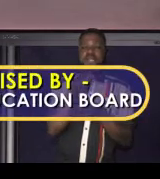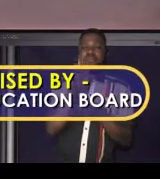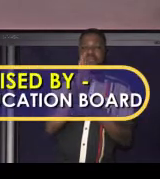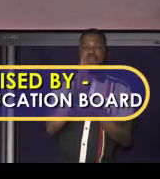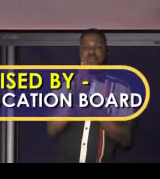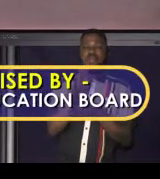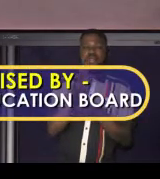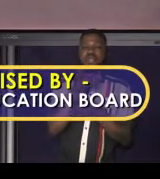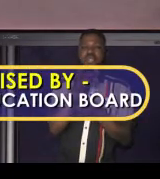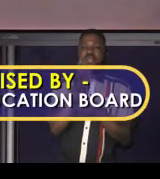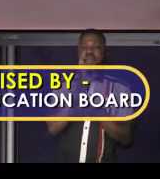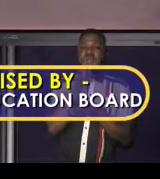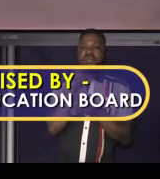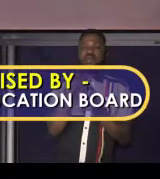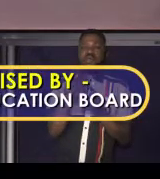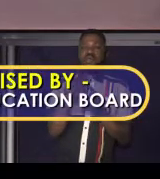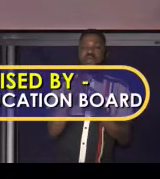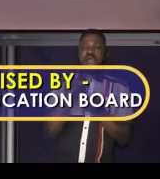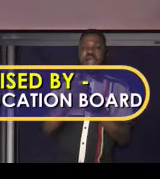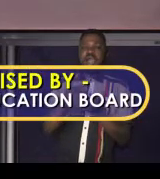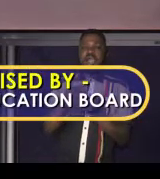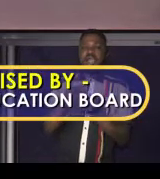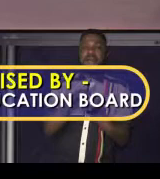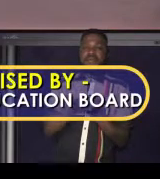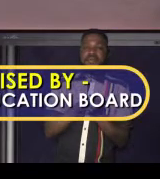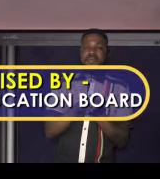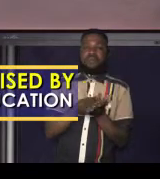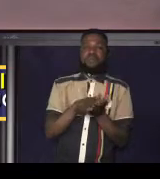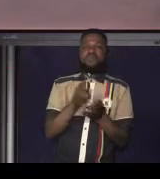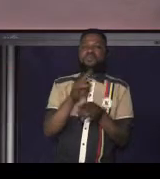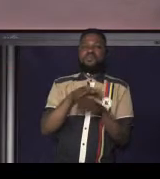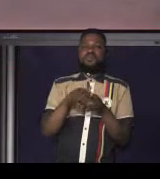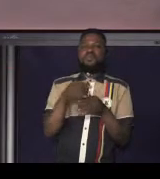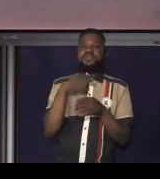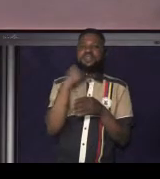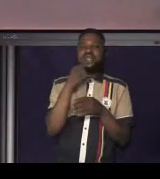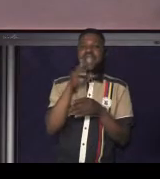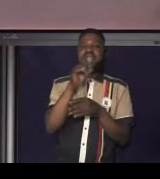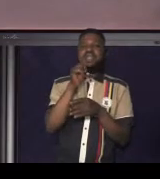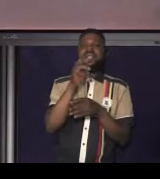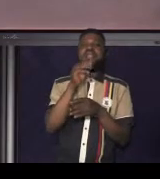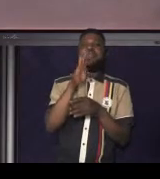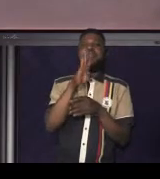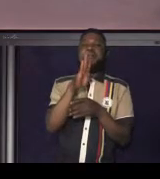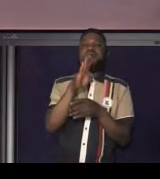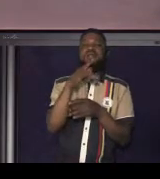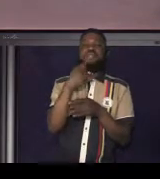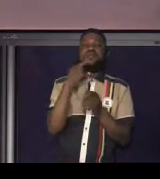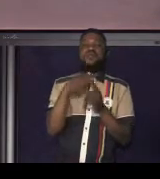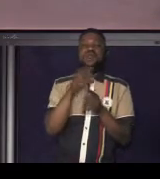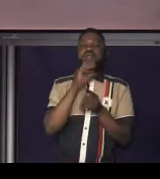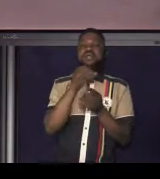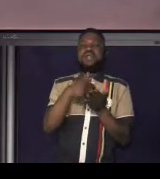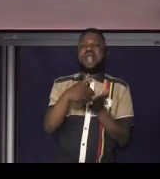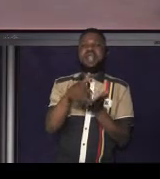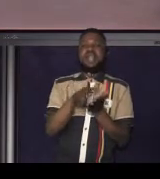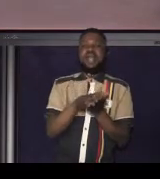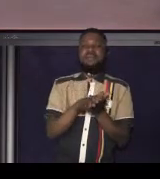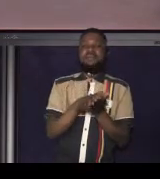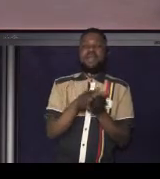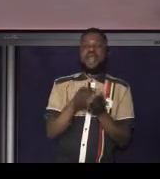B. Here are the words. Lamb. You don't say lamb. The word is